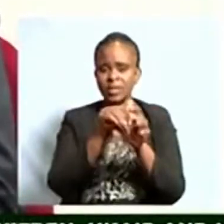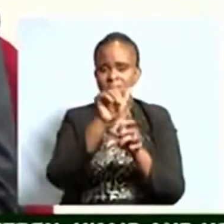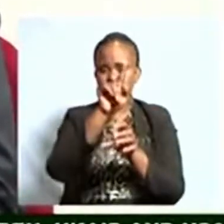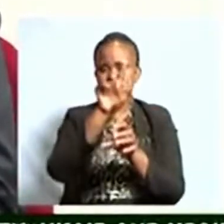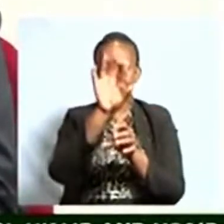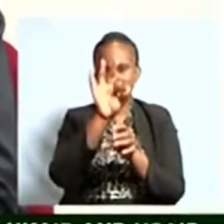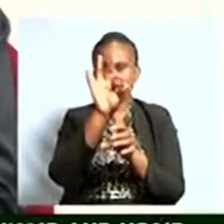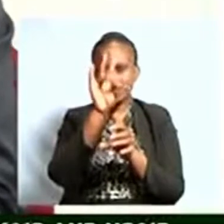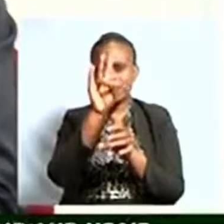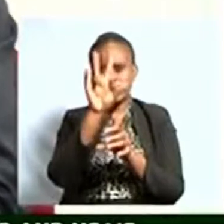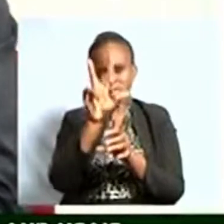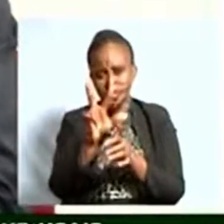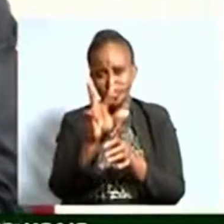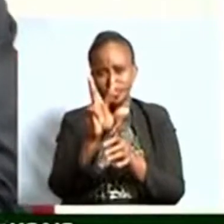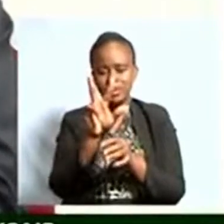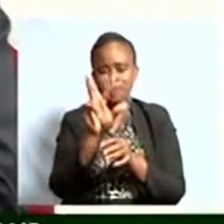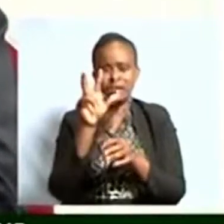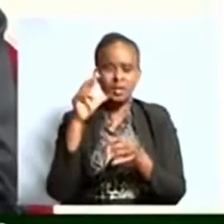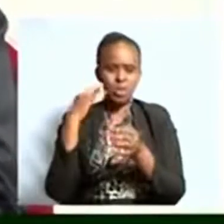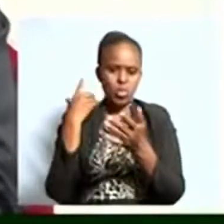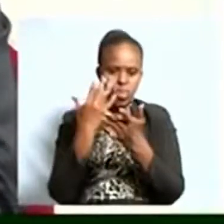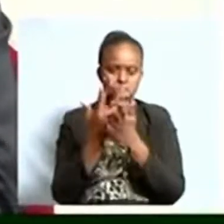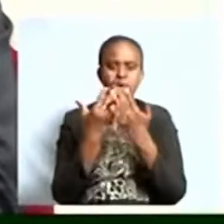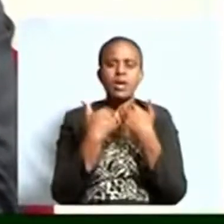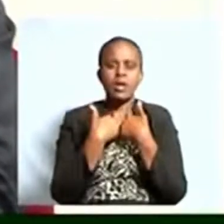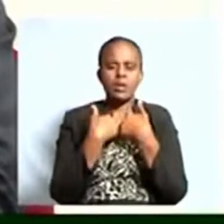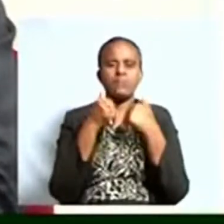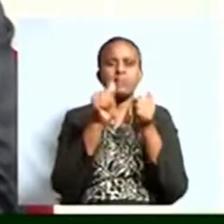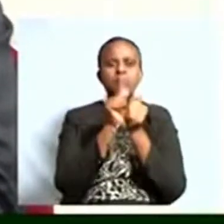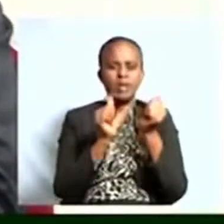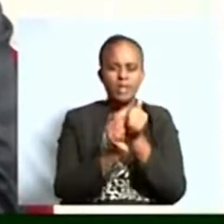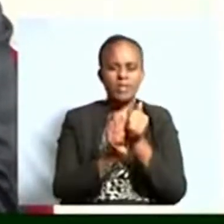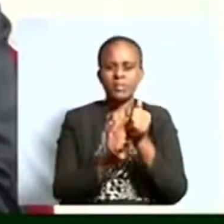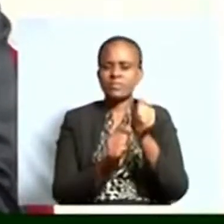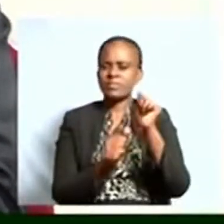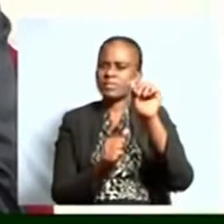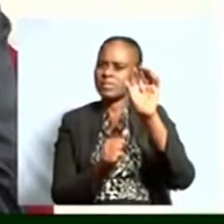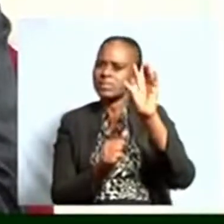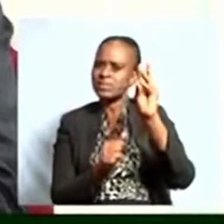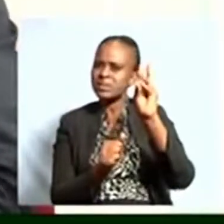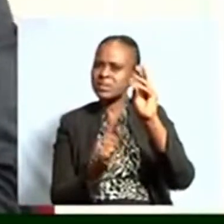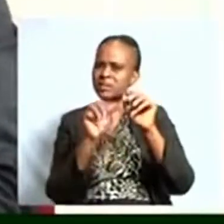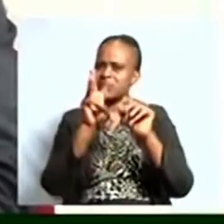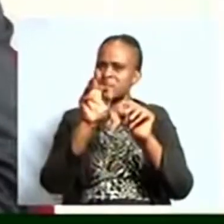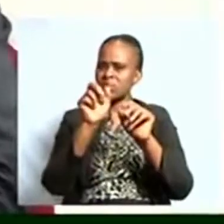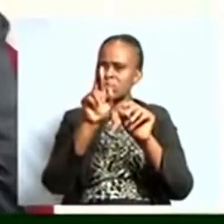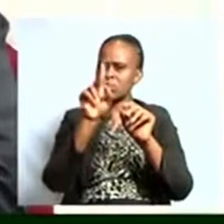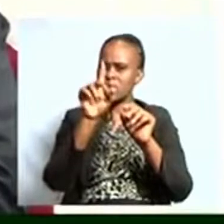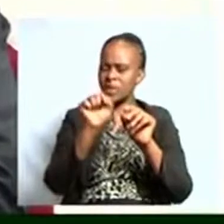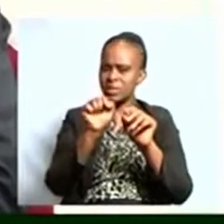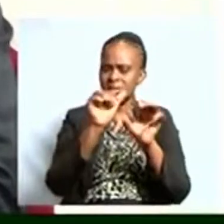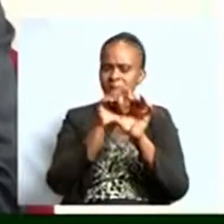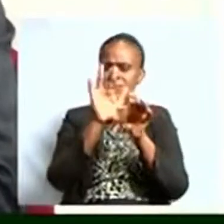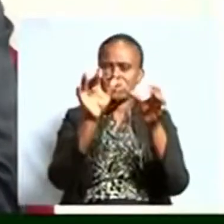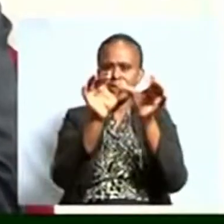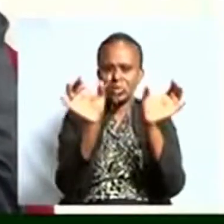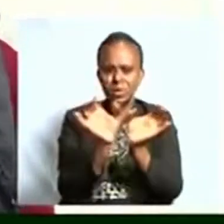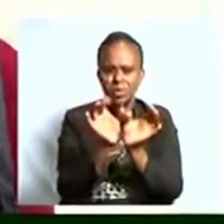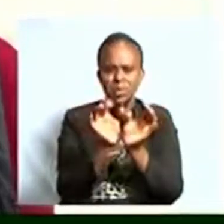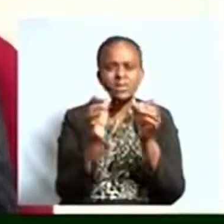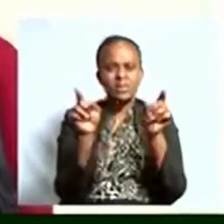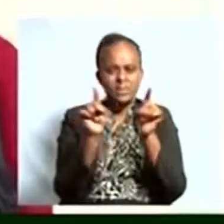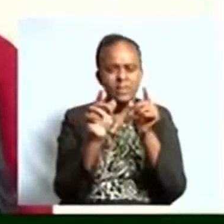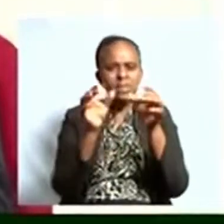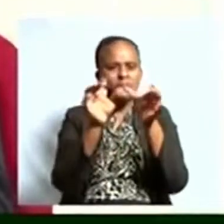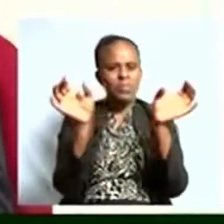1973, and to date it's got about, is it 6 wards? Yes. Yeah, about yes. 6 wards in your constituency. The constituency